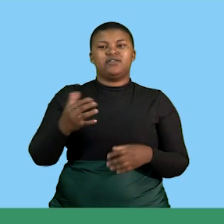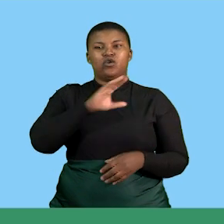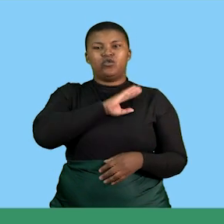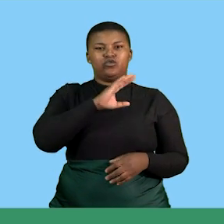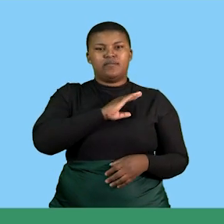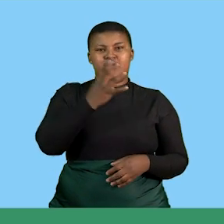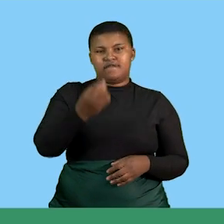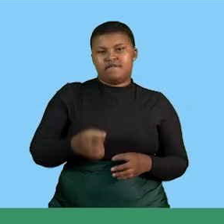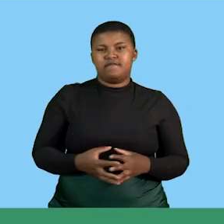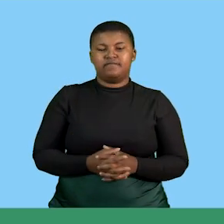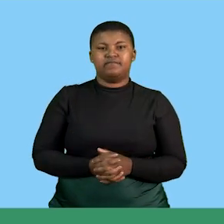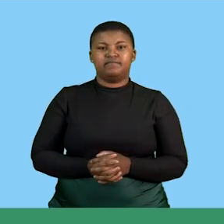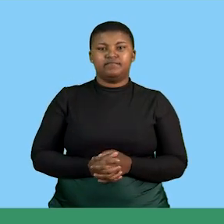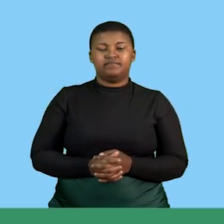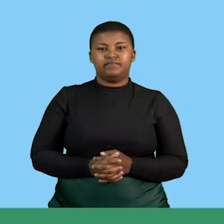consumers.